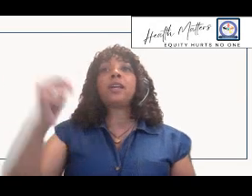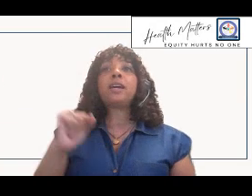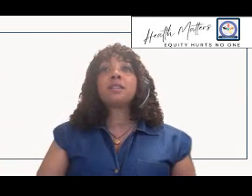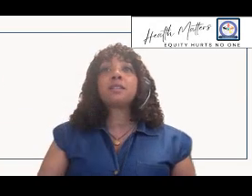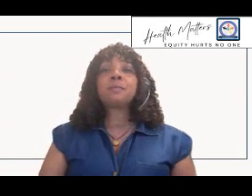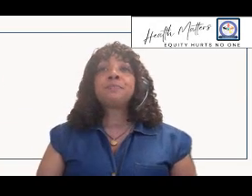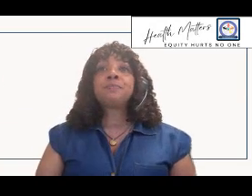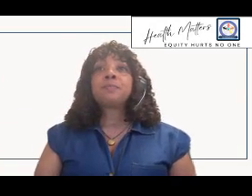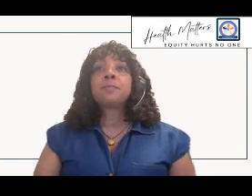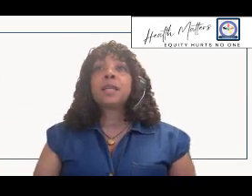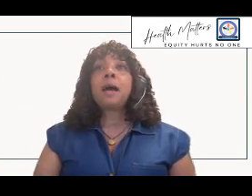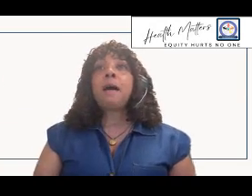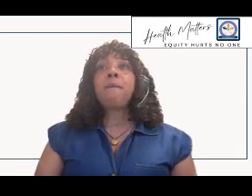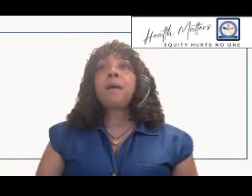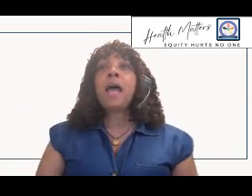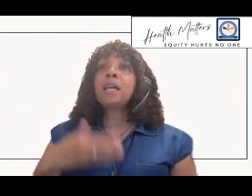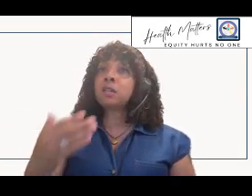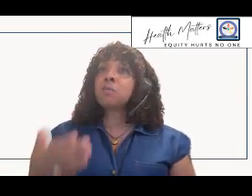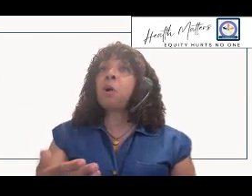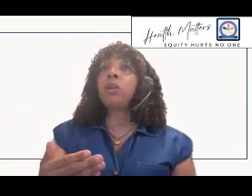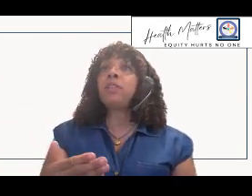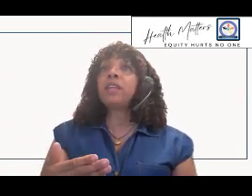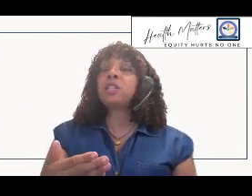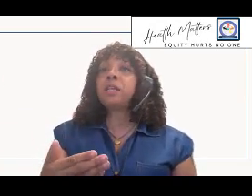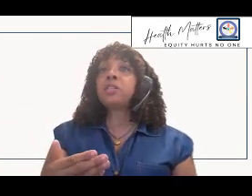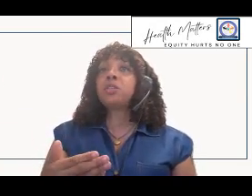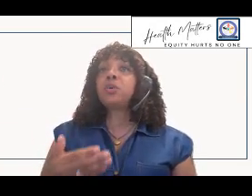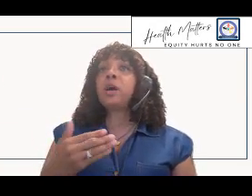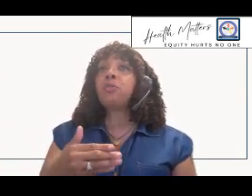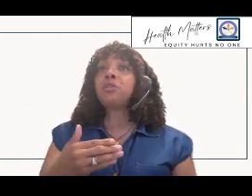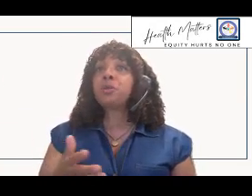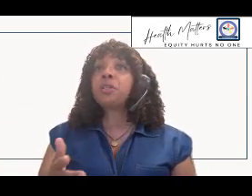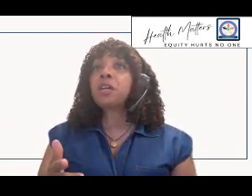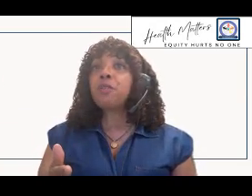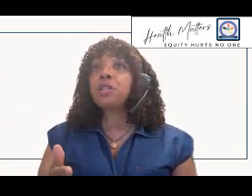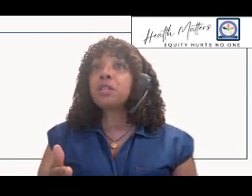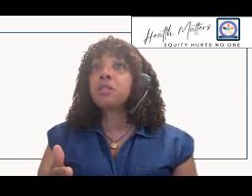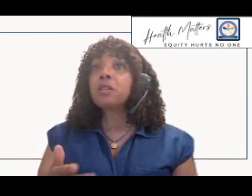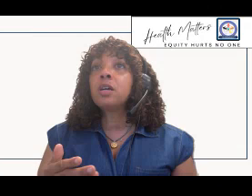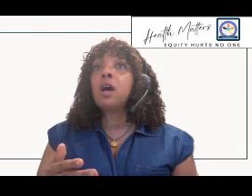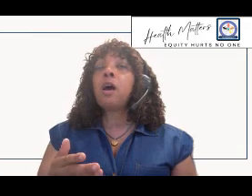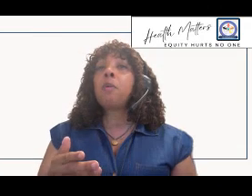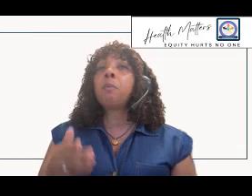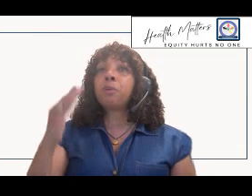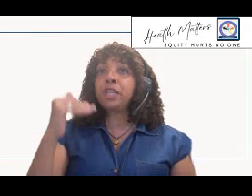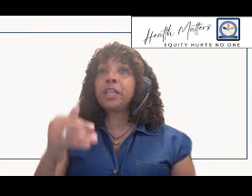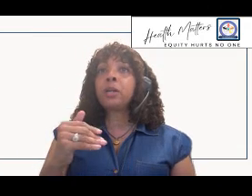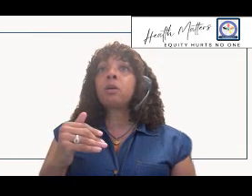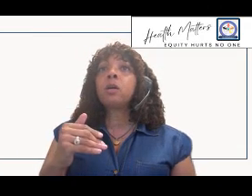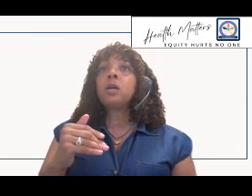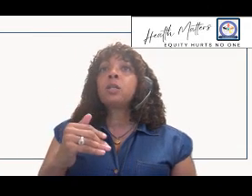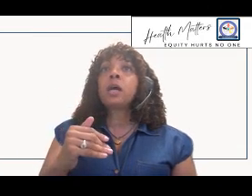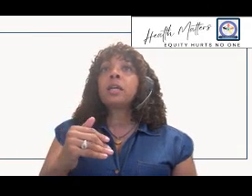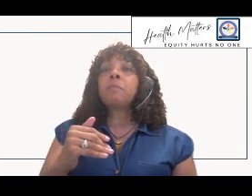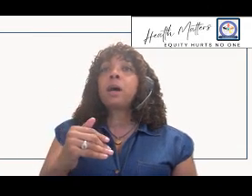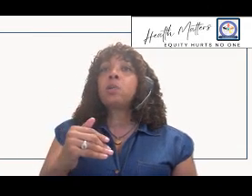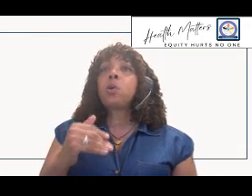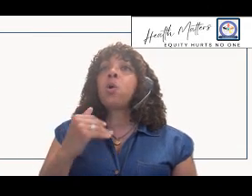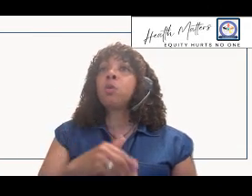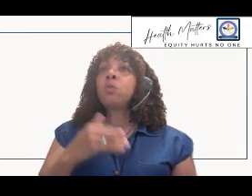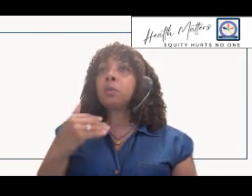you can go ahead, Alex. Has a component that speaks to health insurance coverages, in particular,